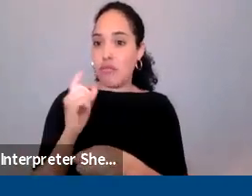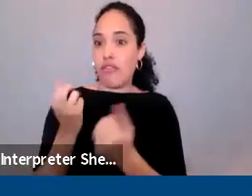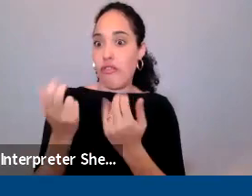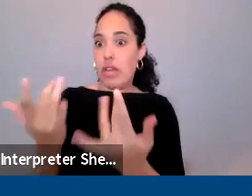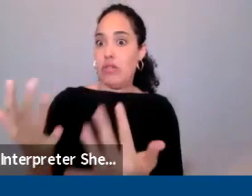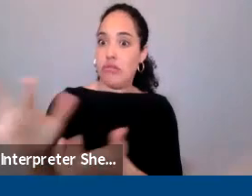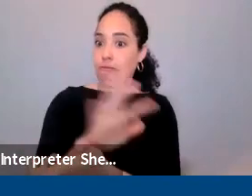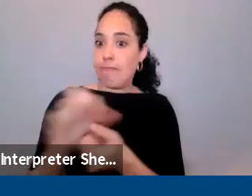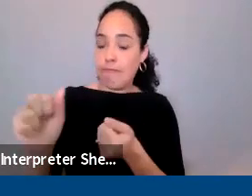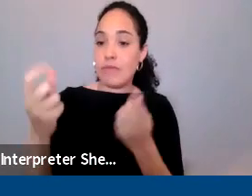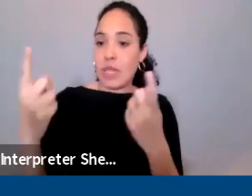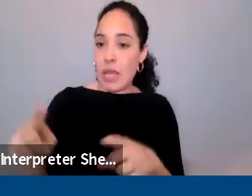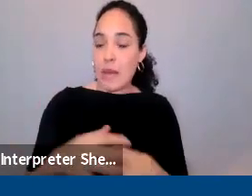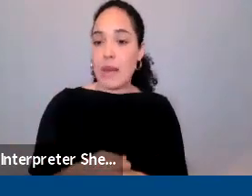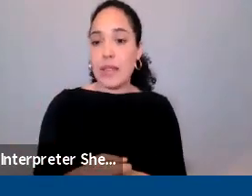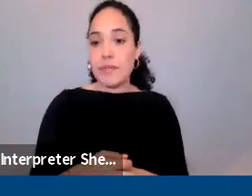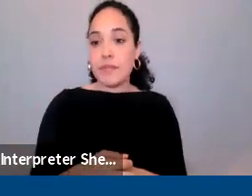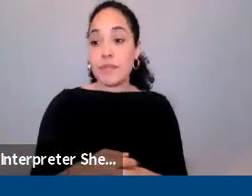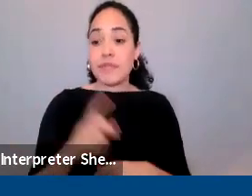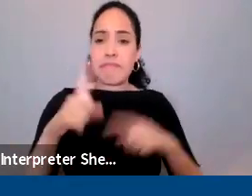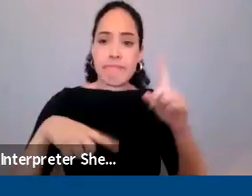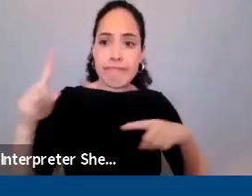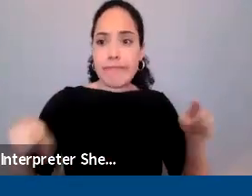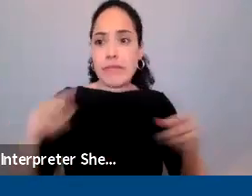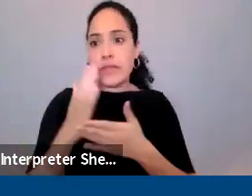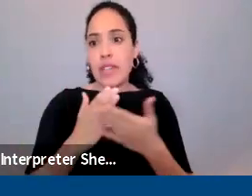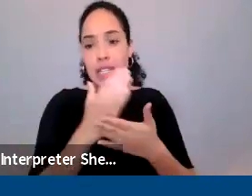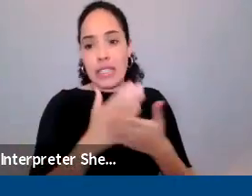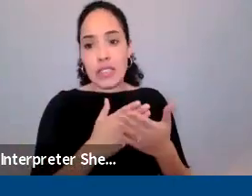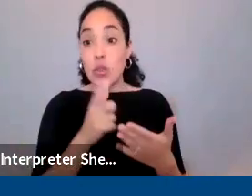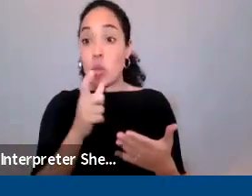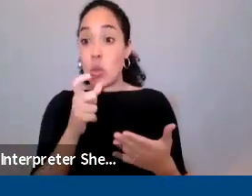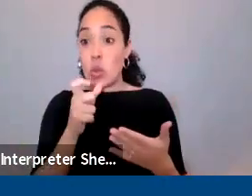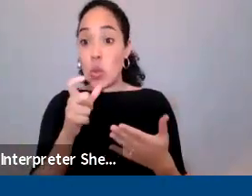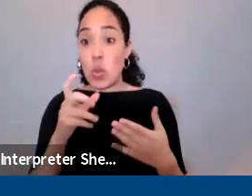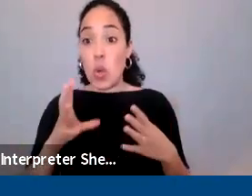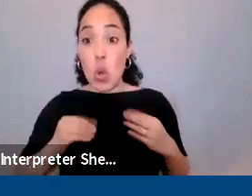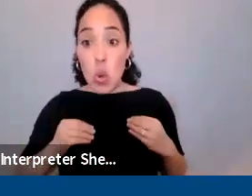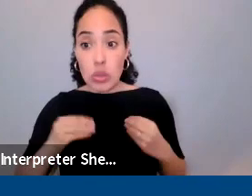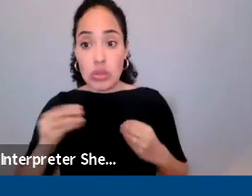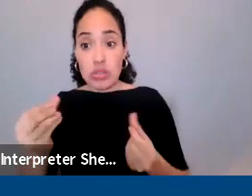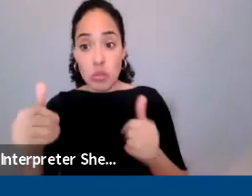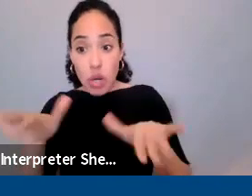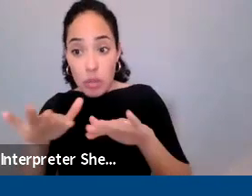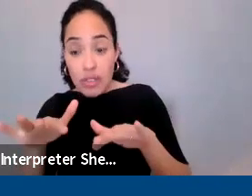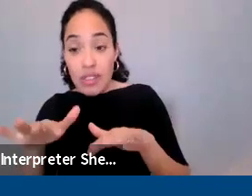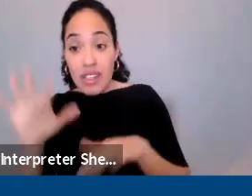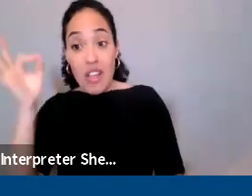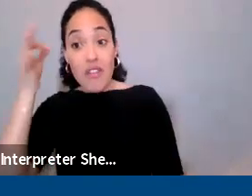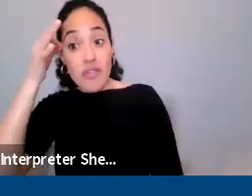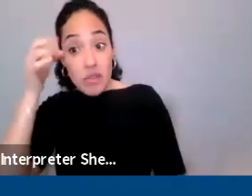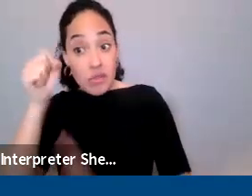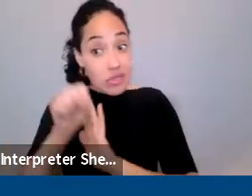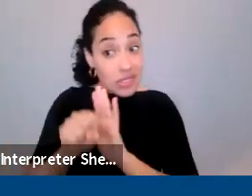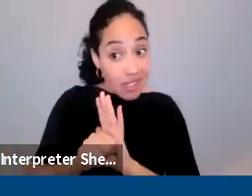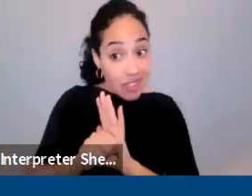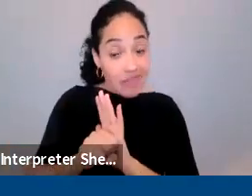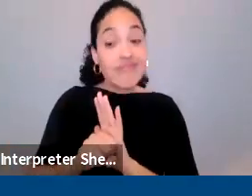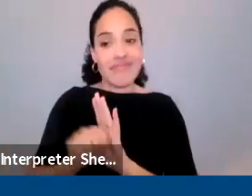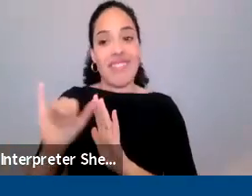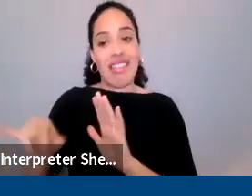of who owns the property. Is it private? Is it federal? Is it state? So ownership has something to do with that